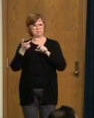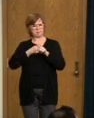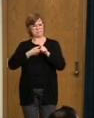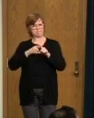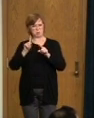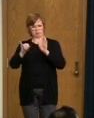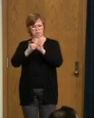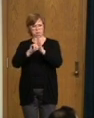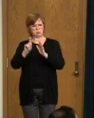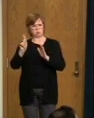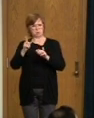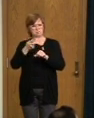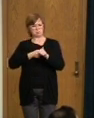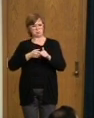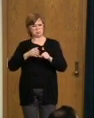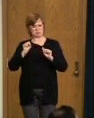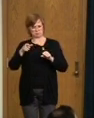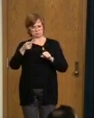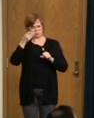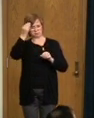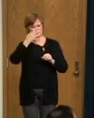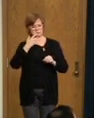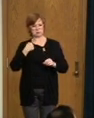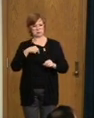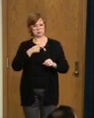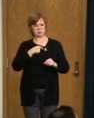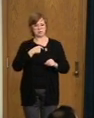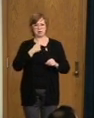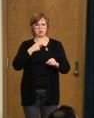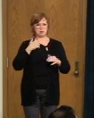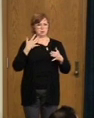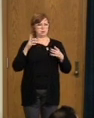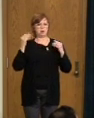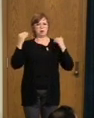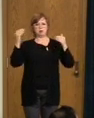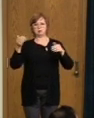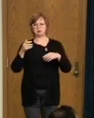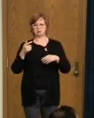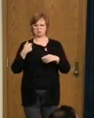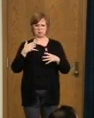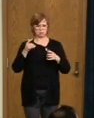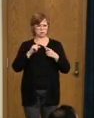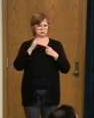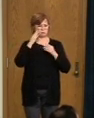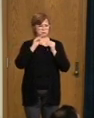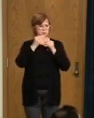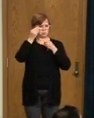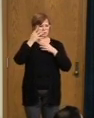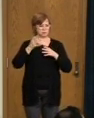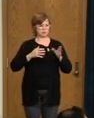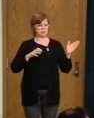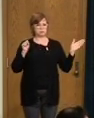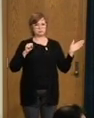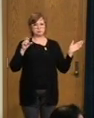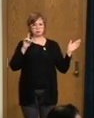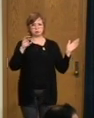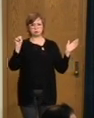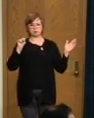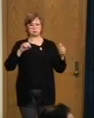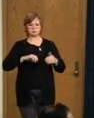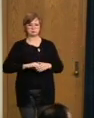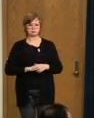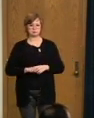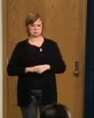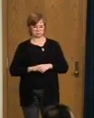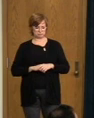from? If not, are we flying a little bit blind in a way because we don't have all that info? So again, I